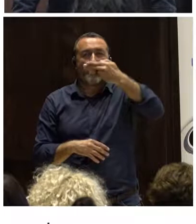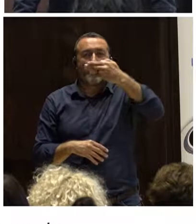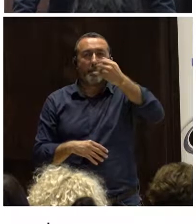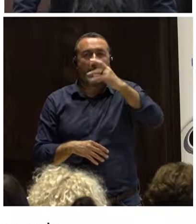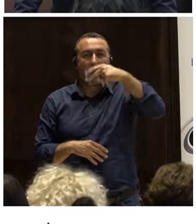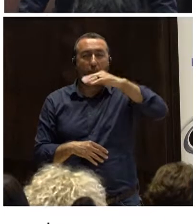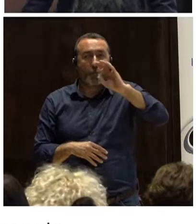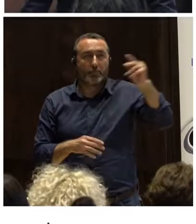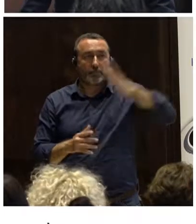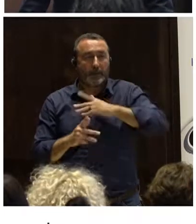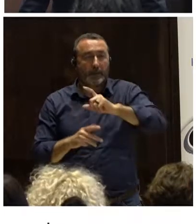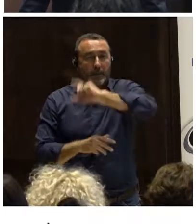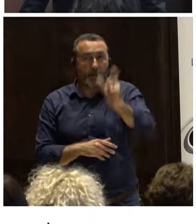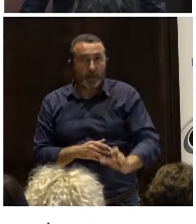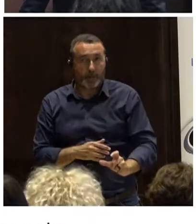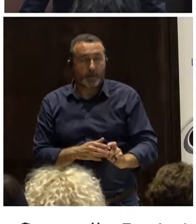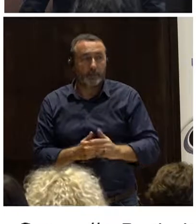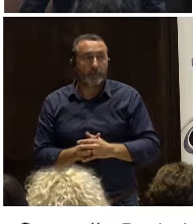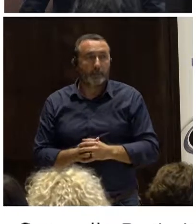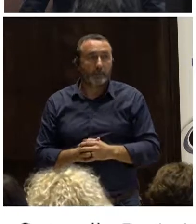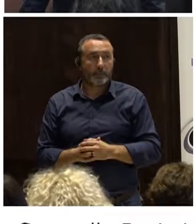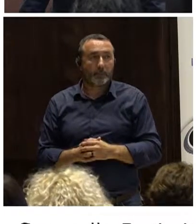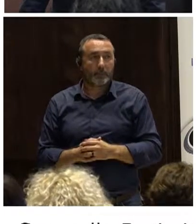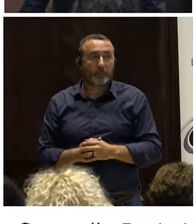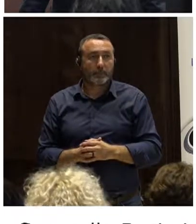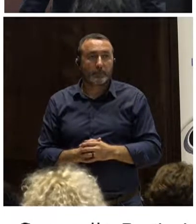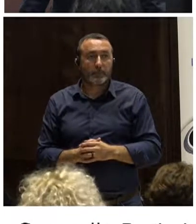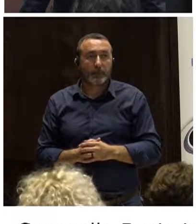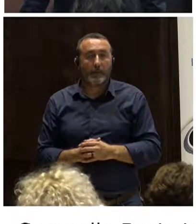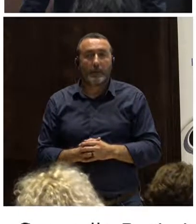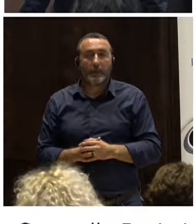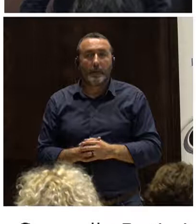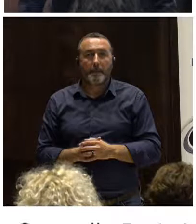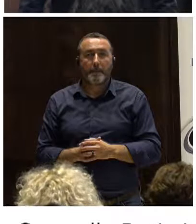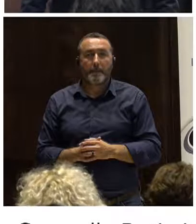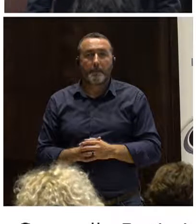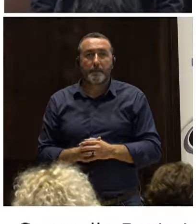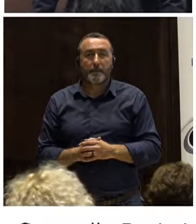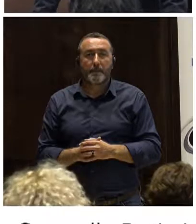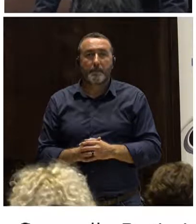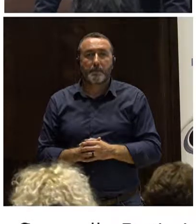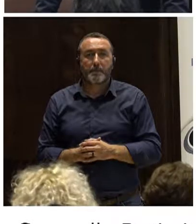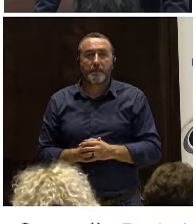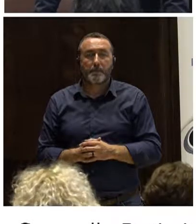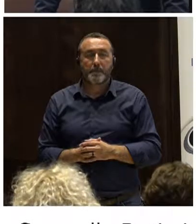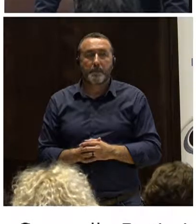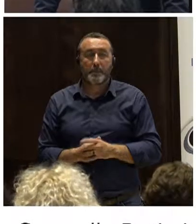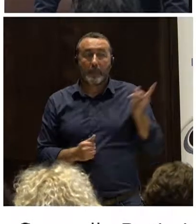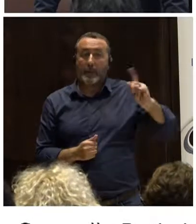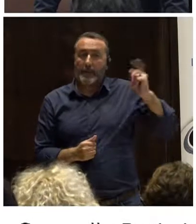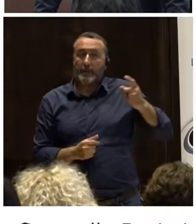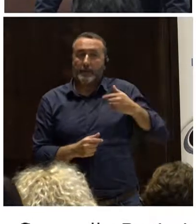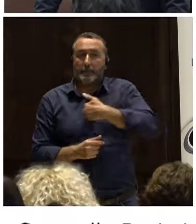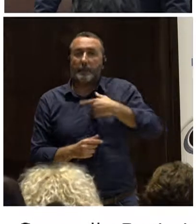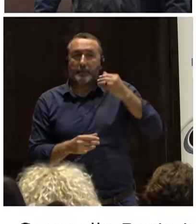And I also wanted to underline that formerly she was a speech therapist for children with